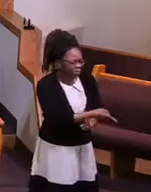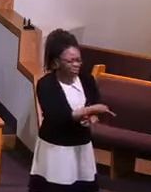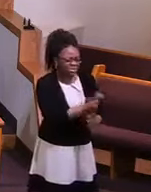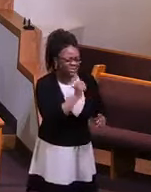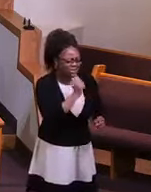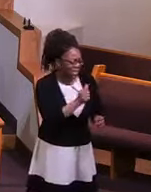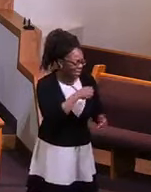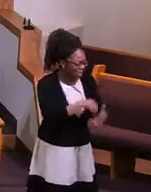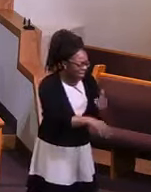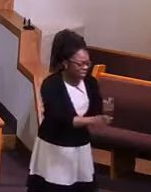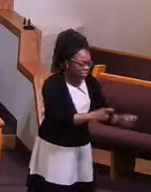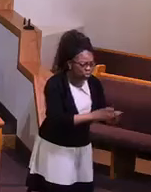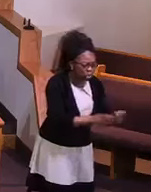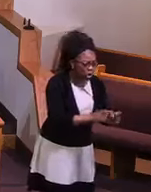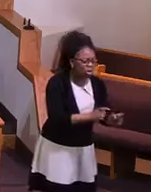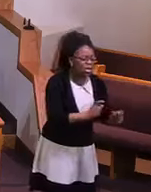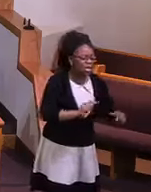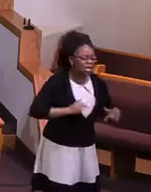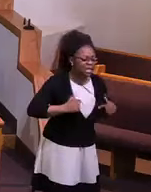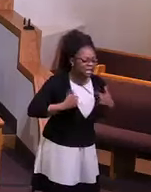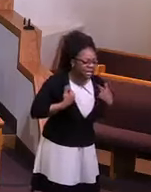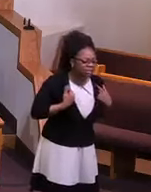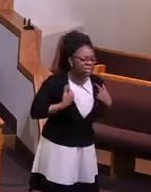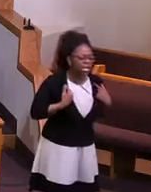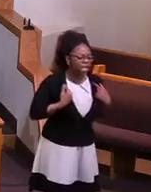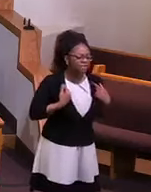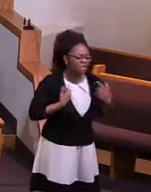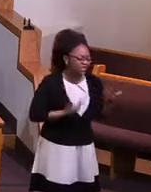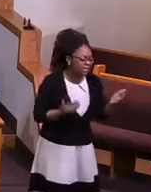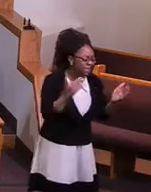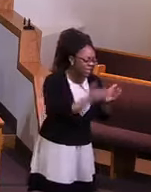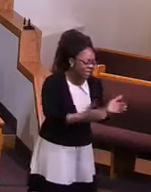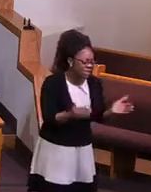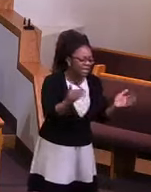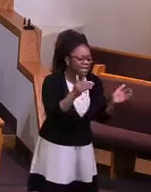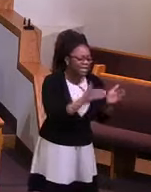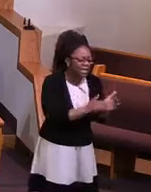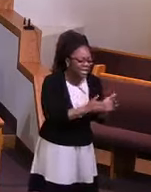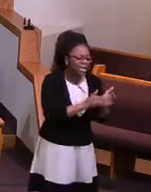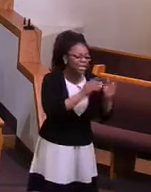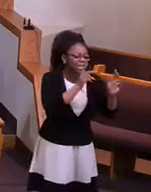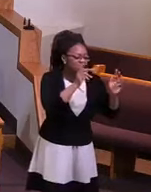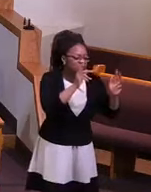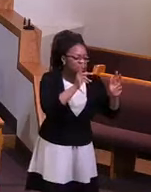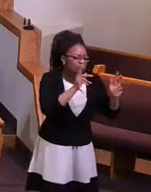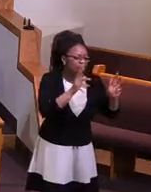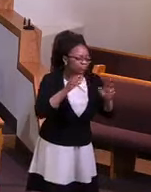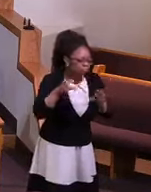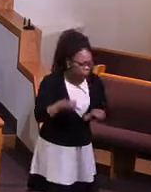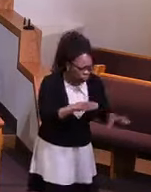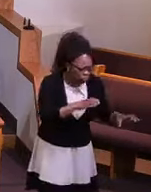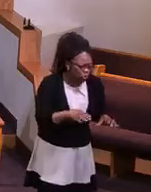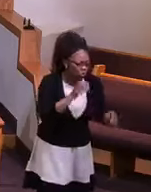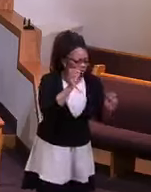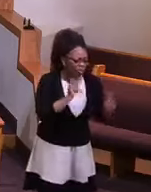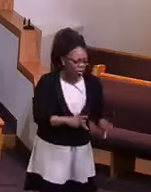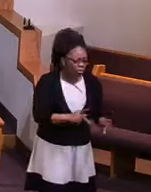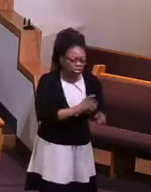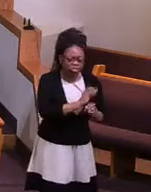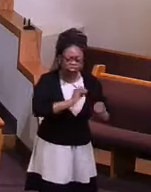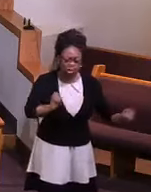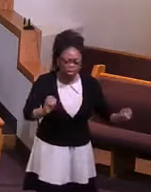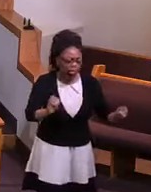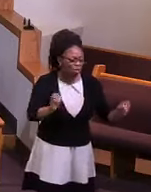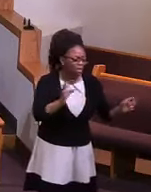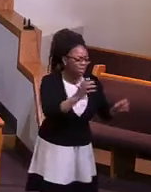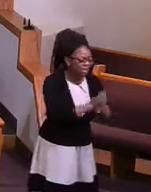lived a life of a repeat offender. No one was strong enough to control him. No one was able to get him to change